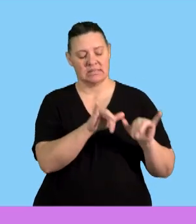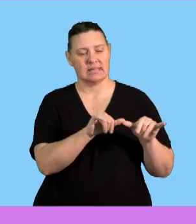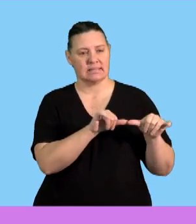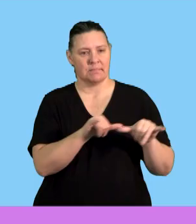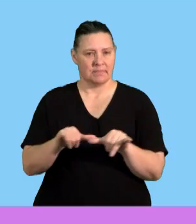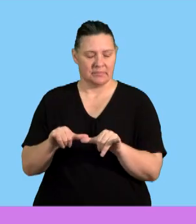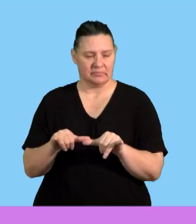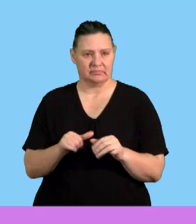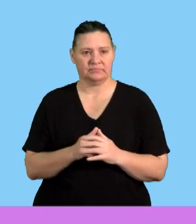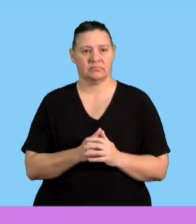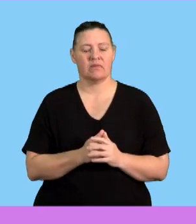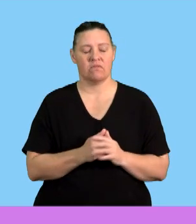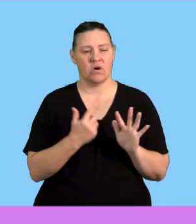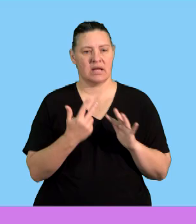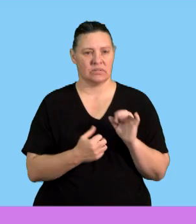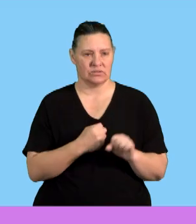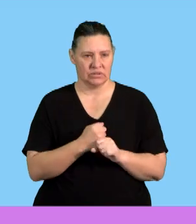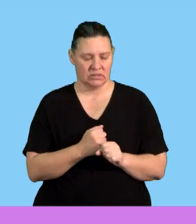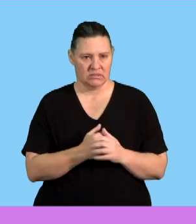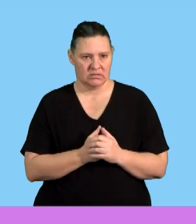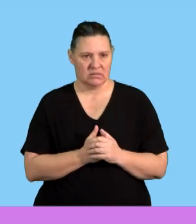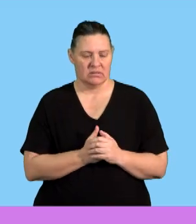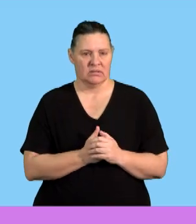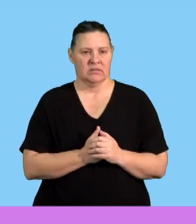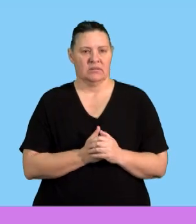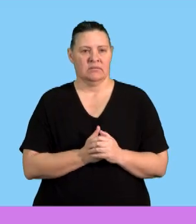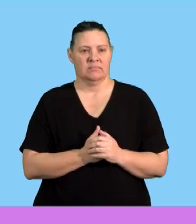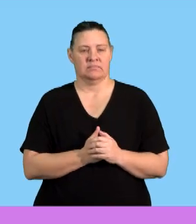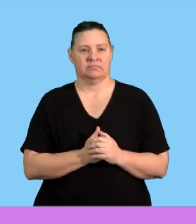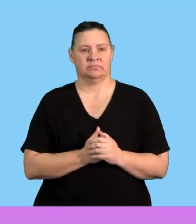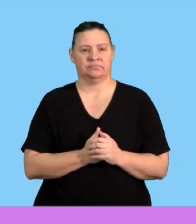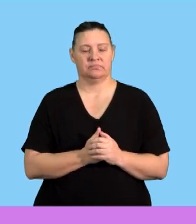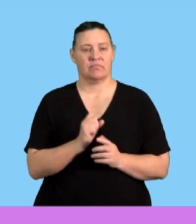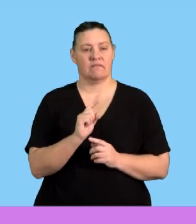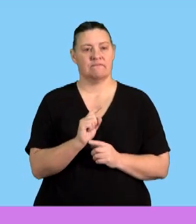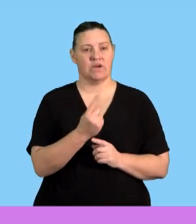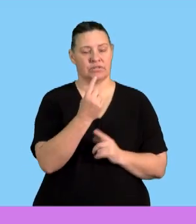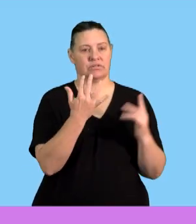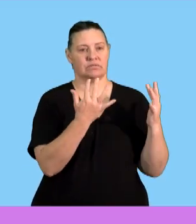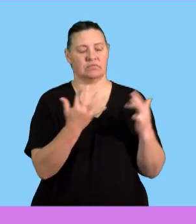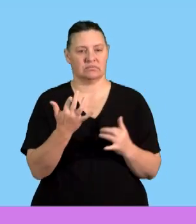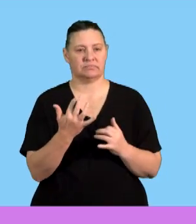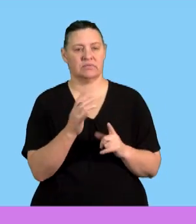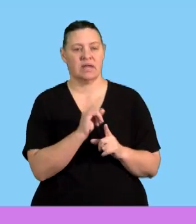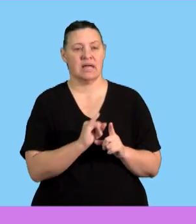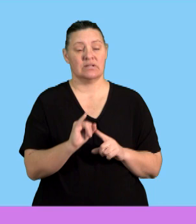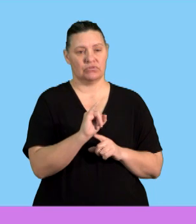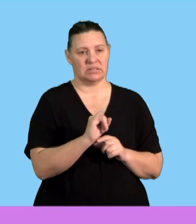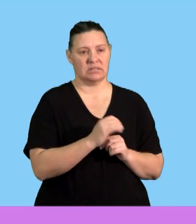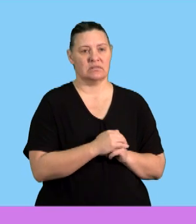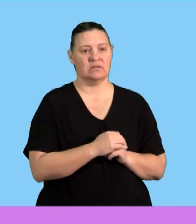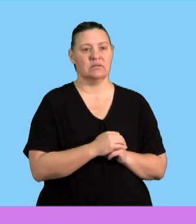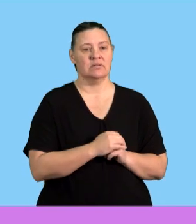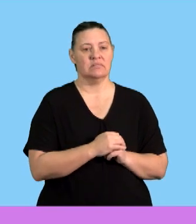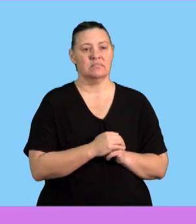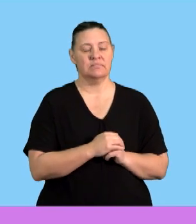is going to remain the same for the whole 8 years. So first, let's calculate the interest